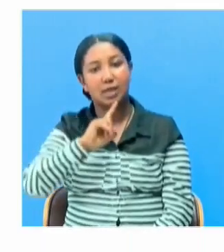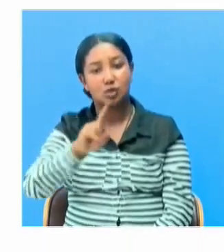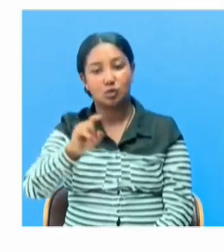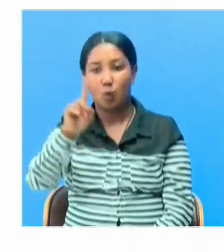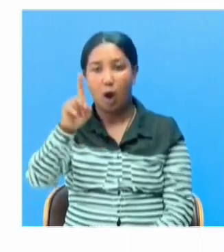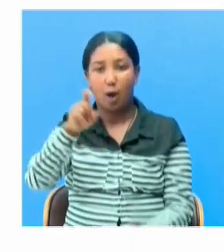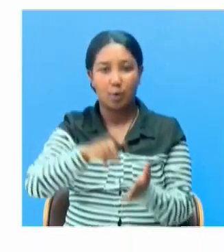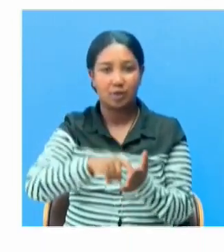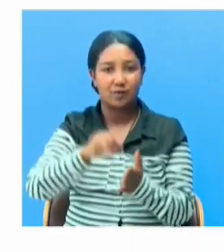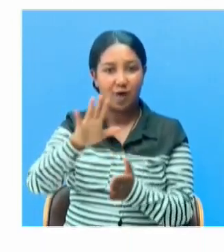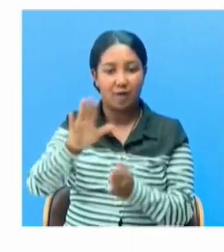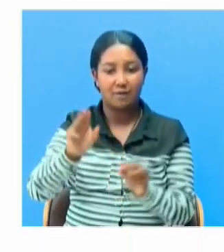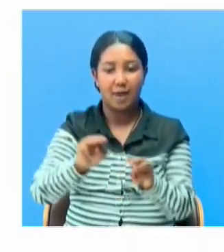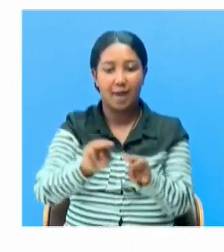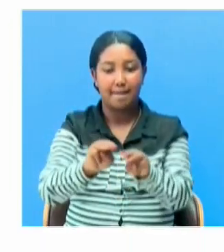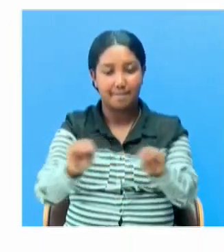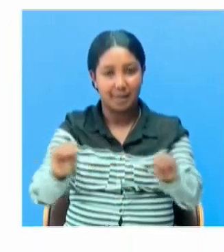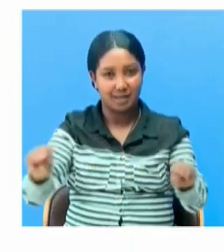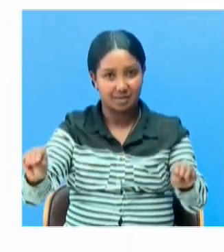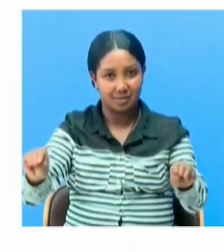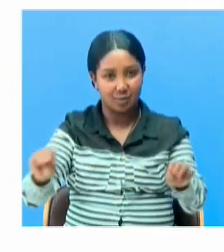1.5 meter.